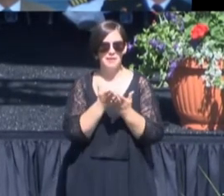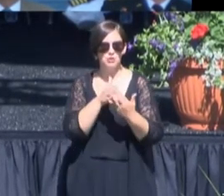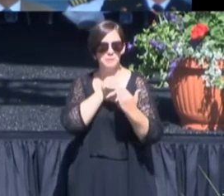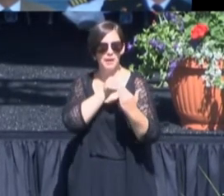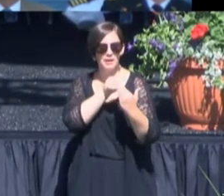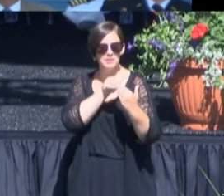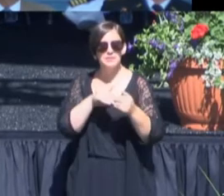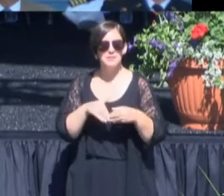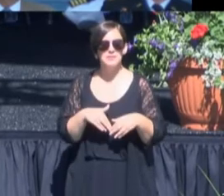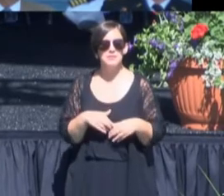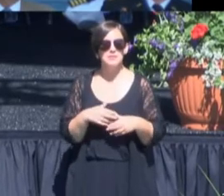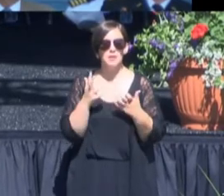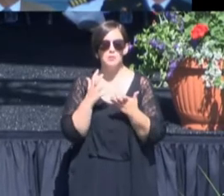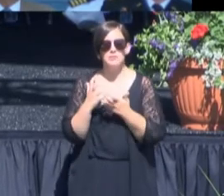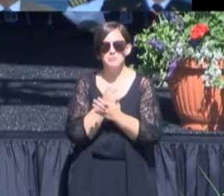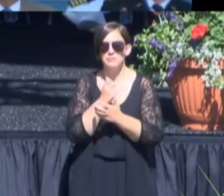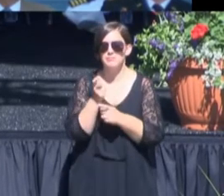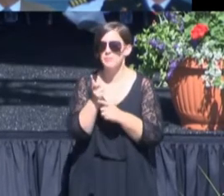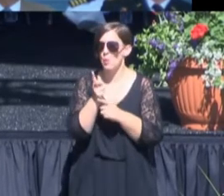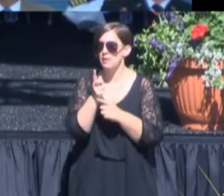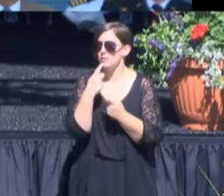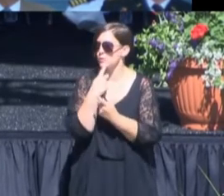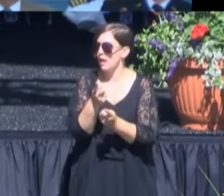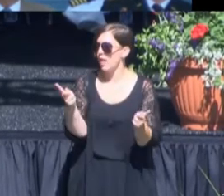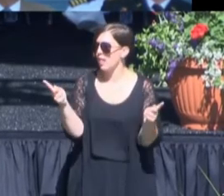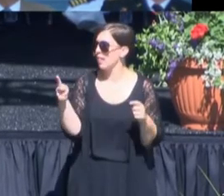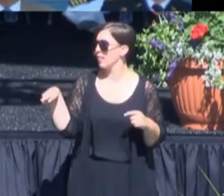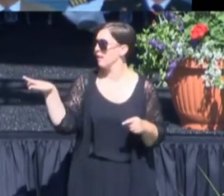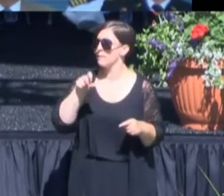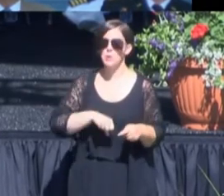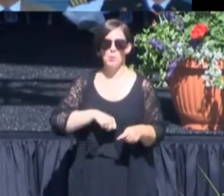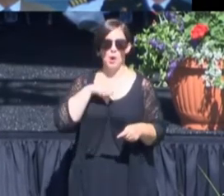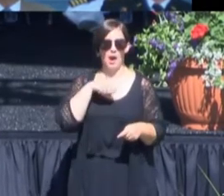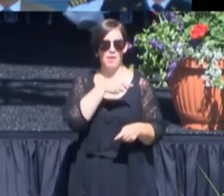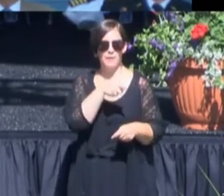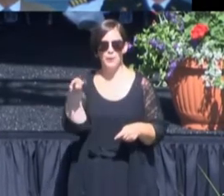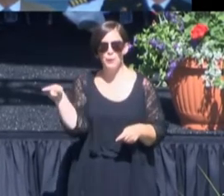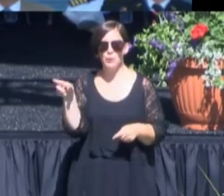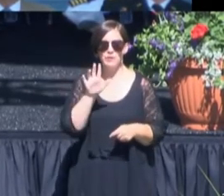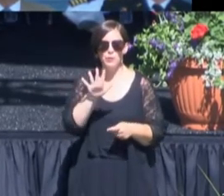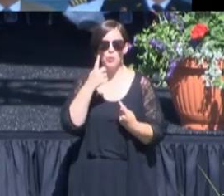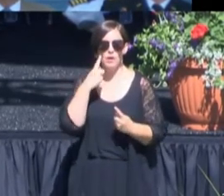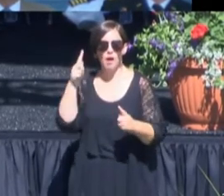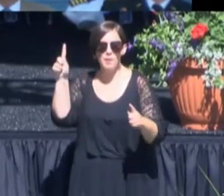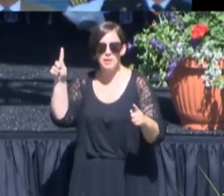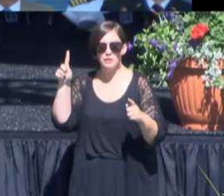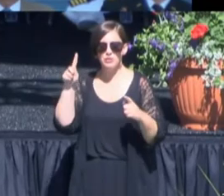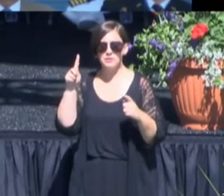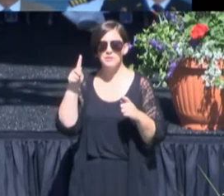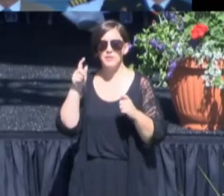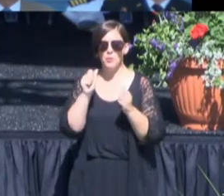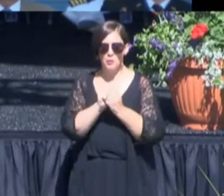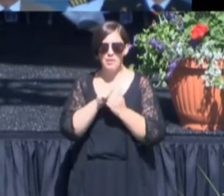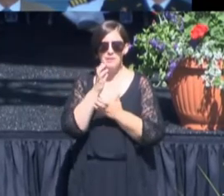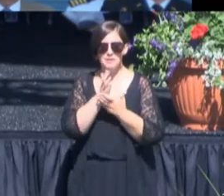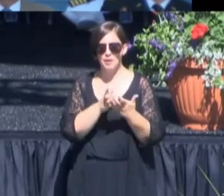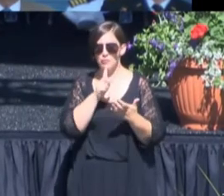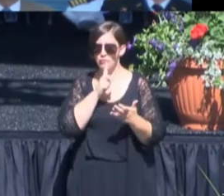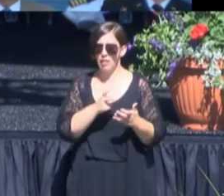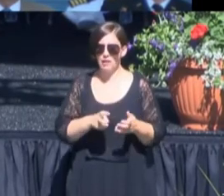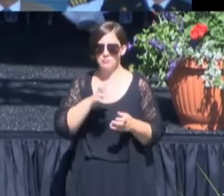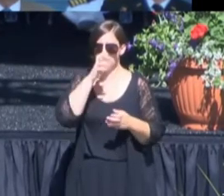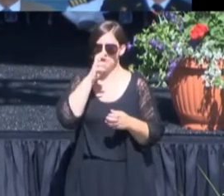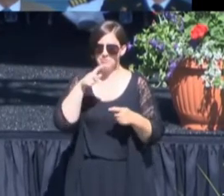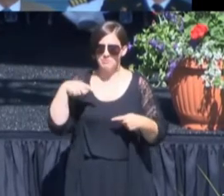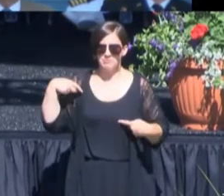wanted to take just a moment to tell you how proud I am of you and what you've accomplished in spite of some abnormally stiff headwinds